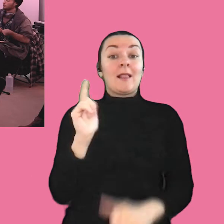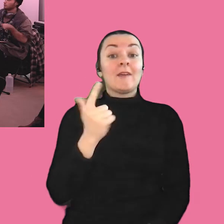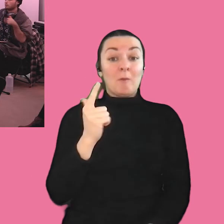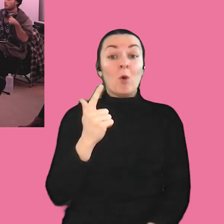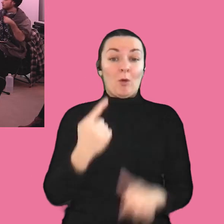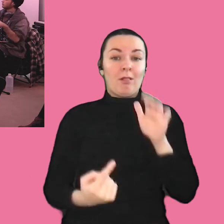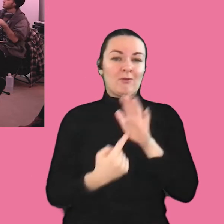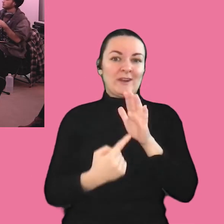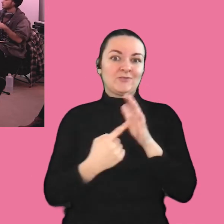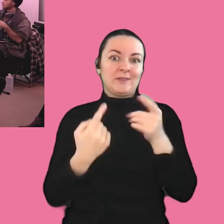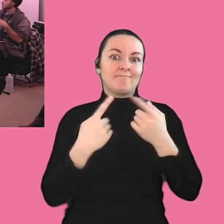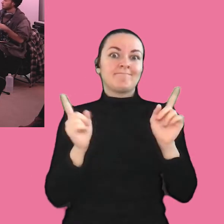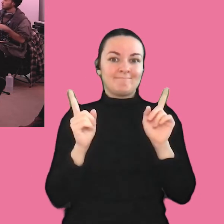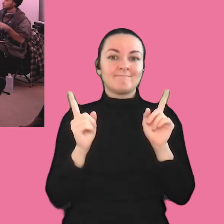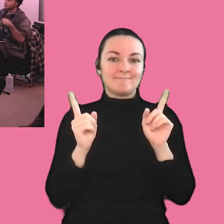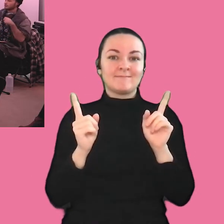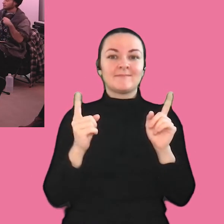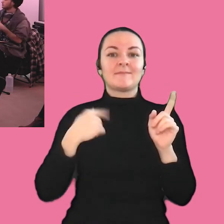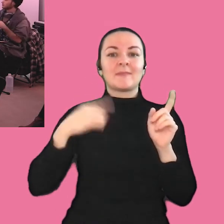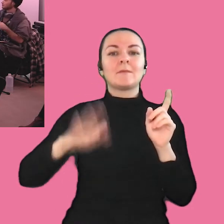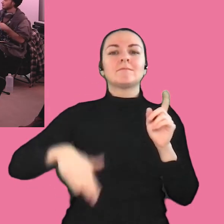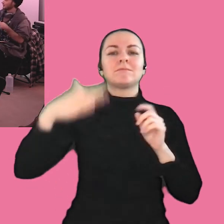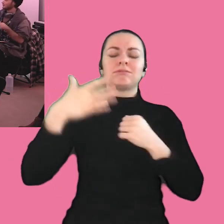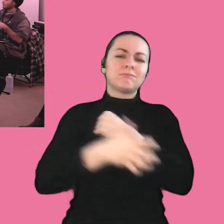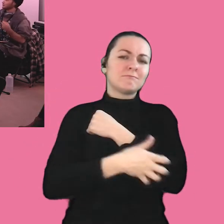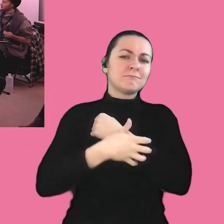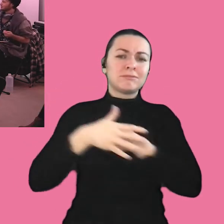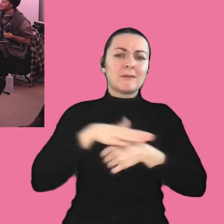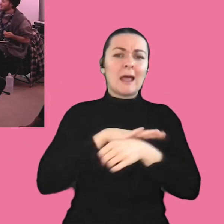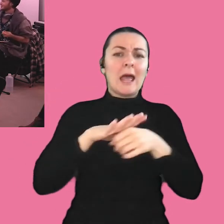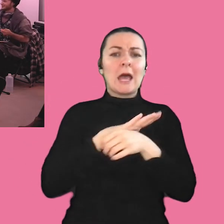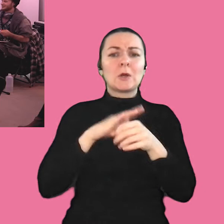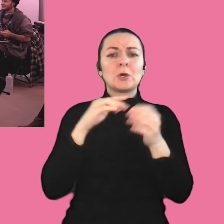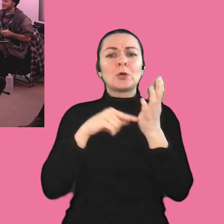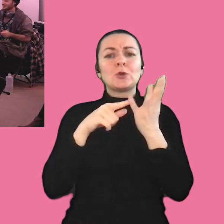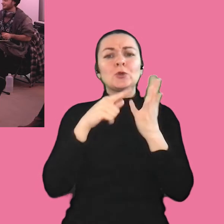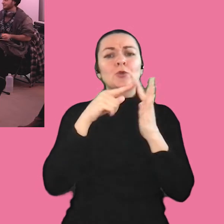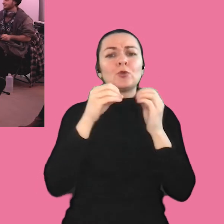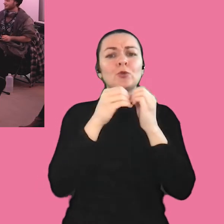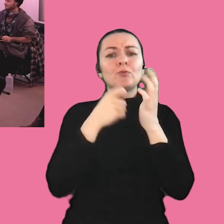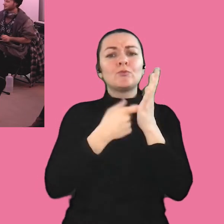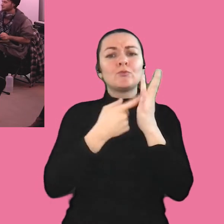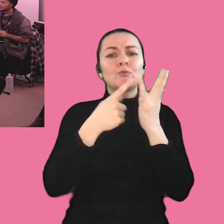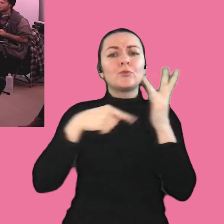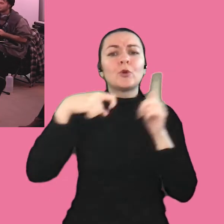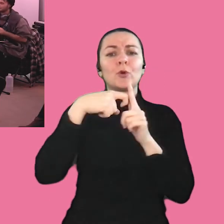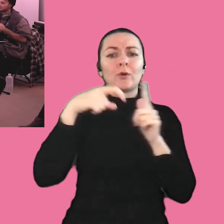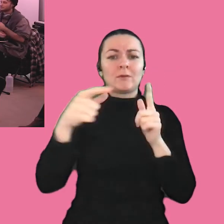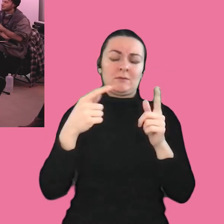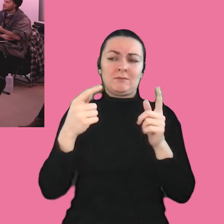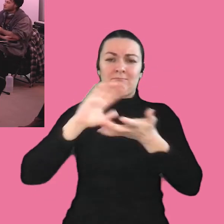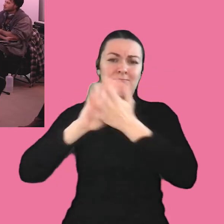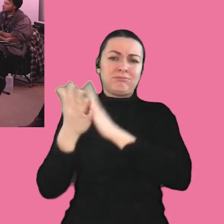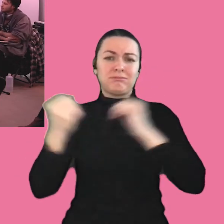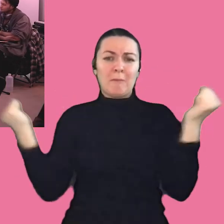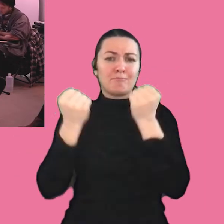easier? Whatever makes the most sense for you, because you know the most about what you do. Cool. I think it'd be good to just contextualize kind of my work and